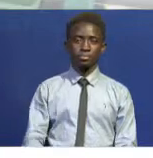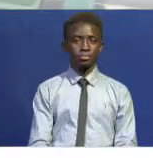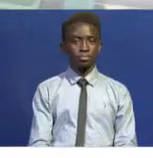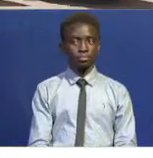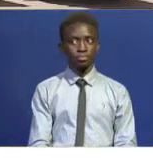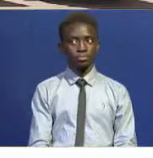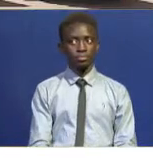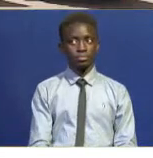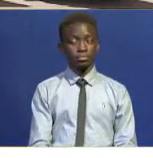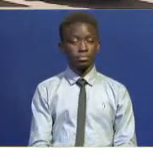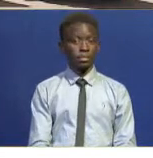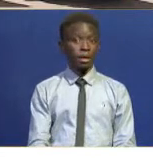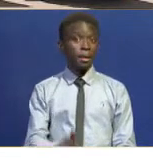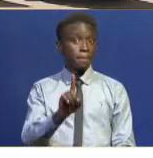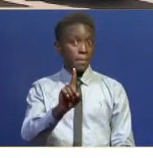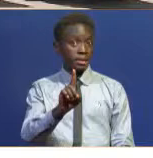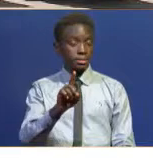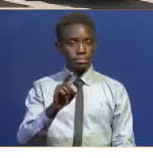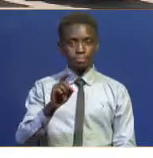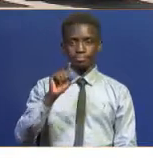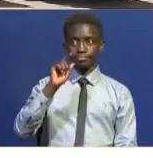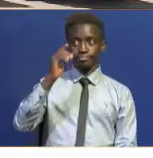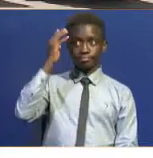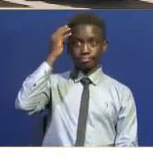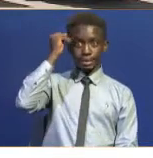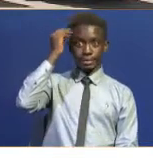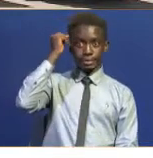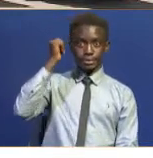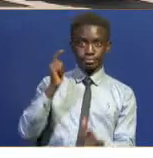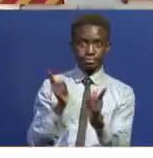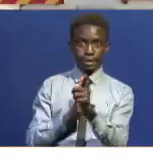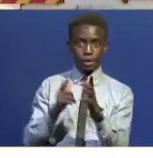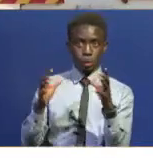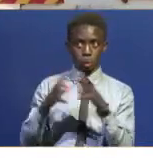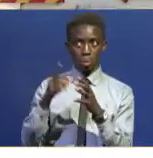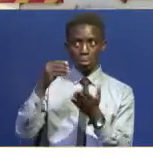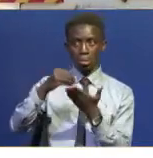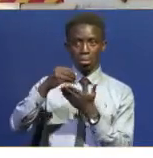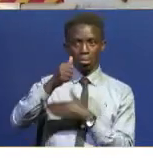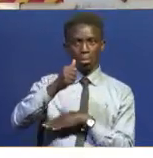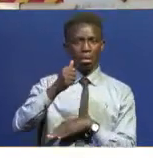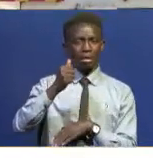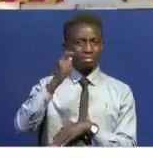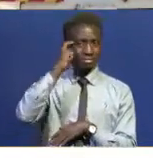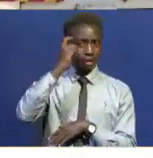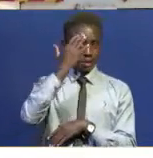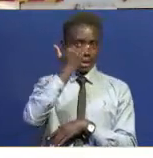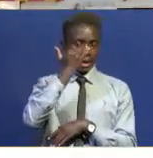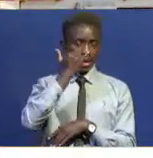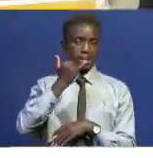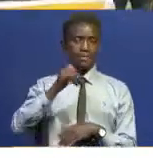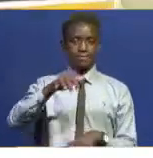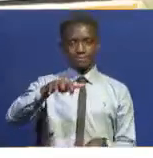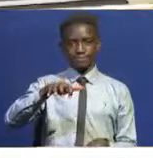cents. However, Mandera residents will pay more due to the increased transportation distance.